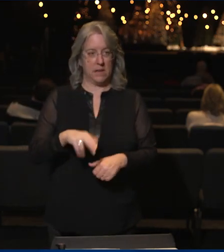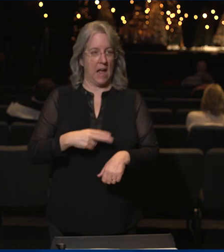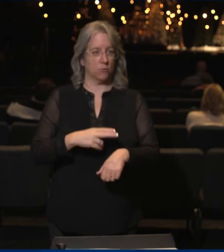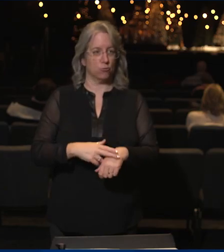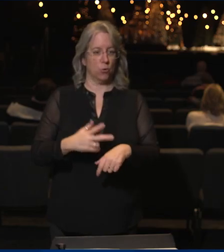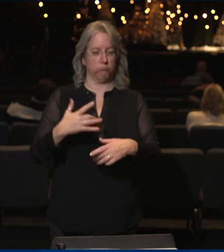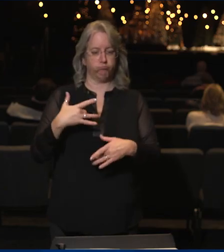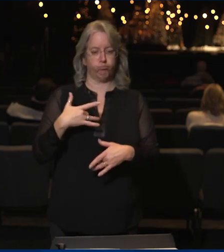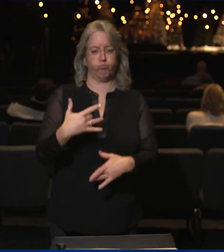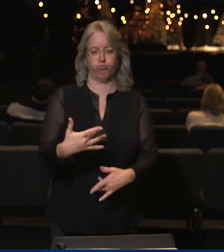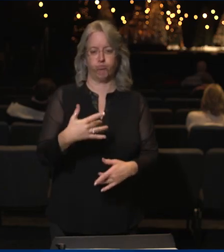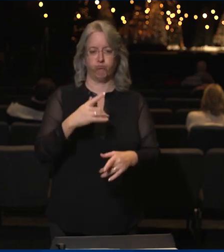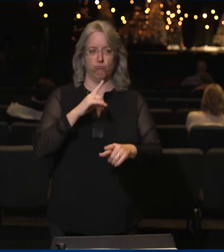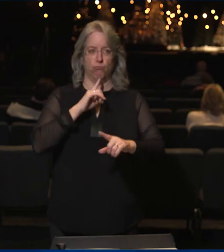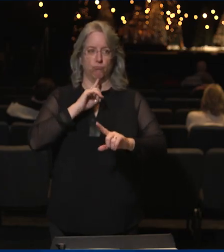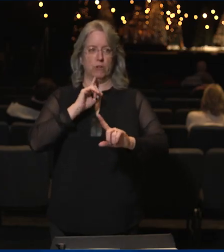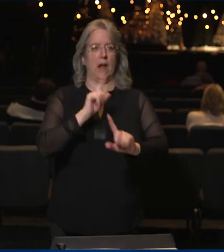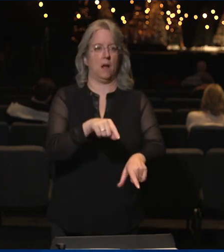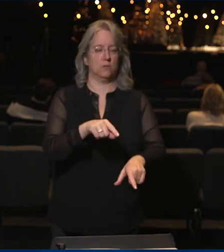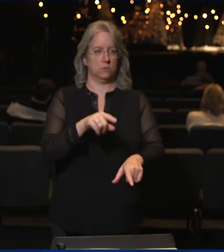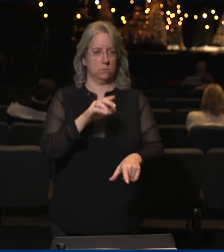this situation going to be?